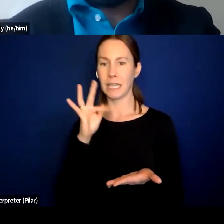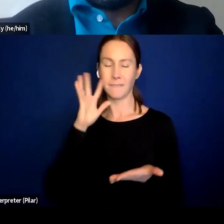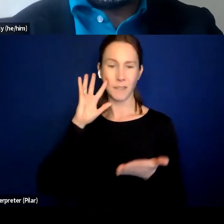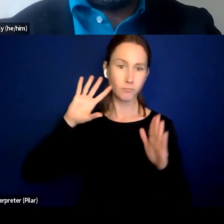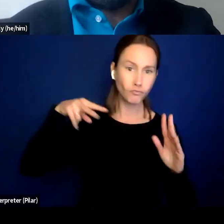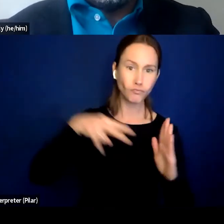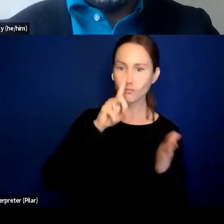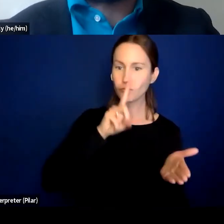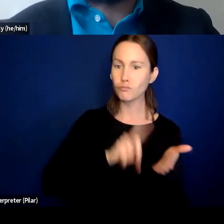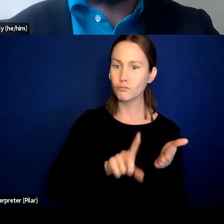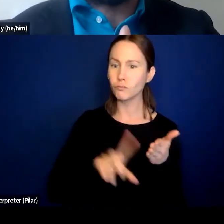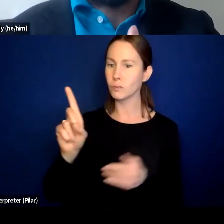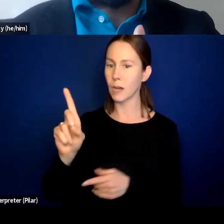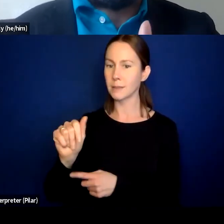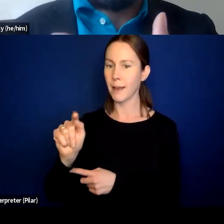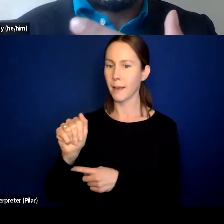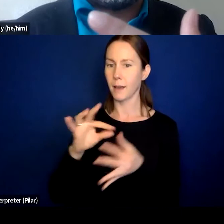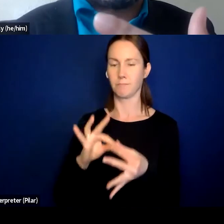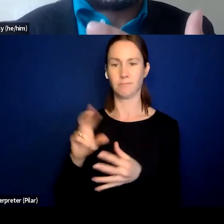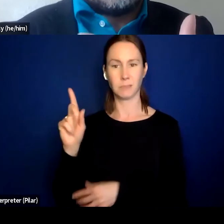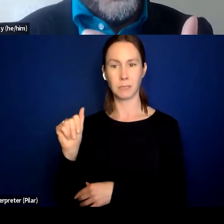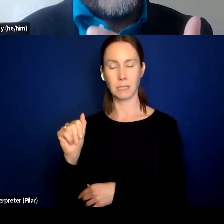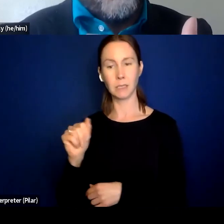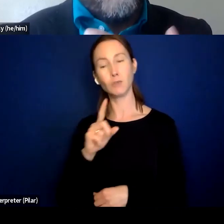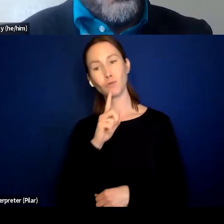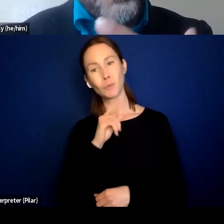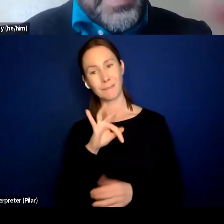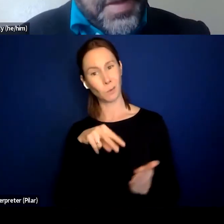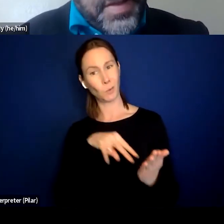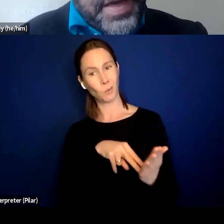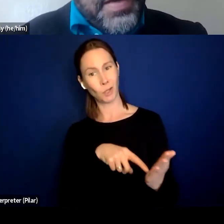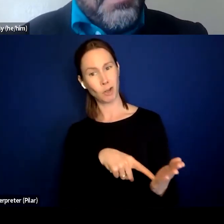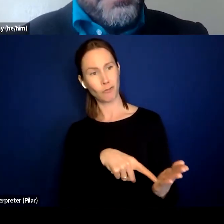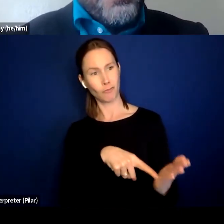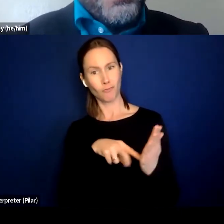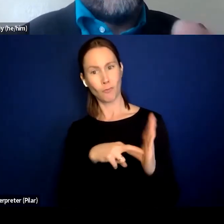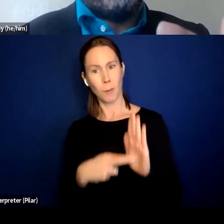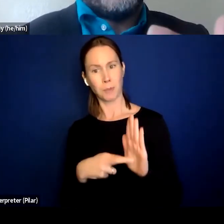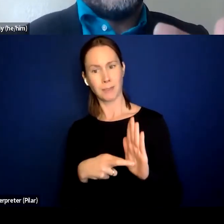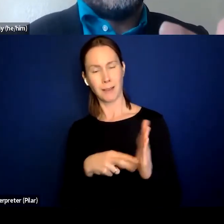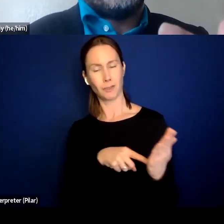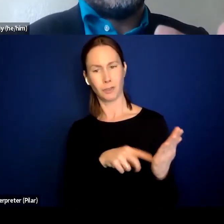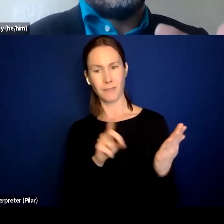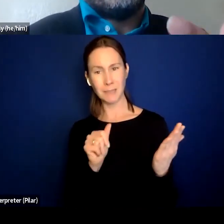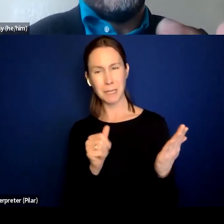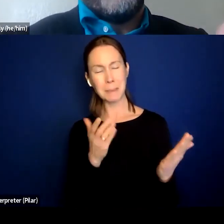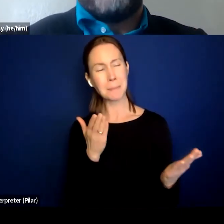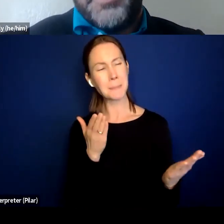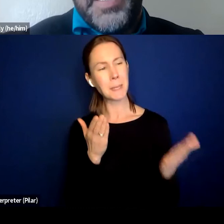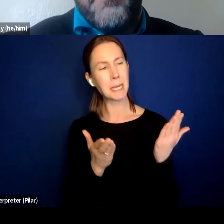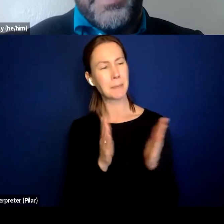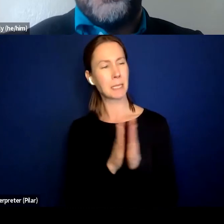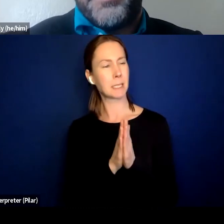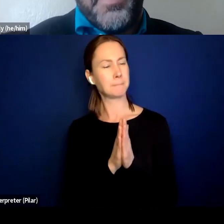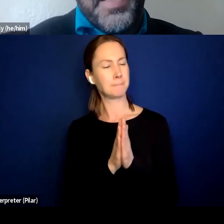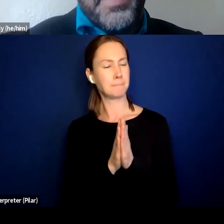around disability, although when you look at representation of disability, you may